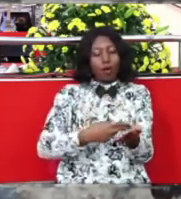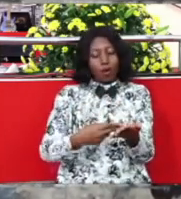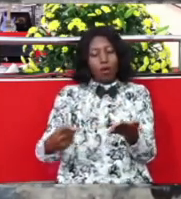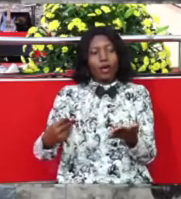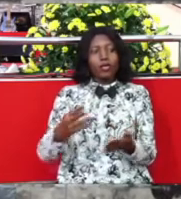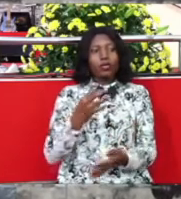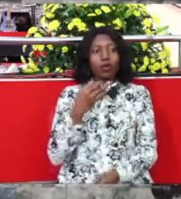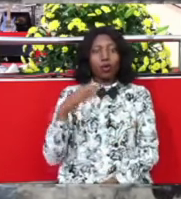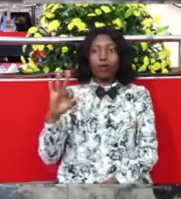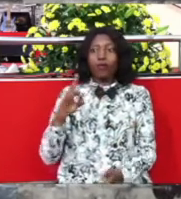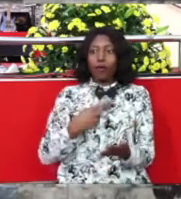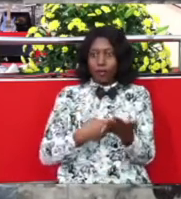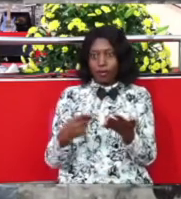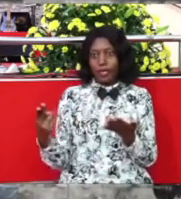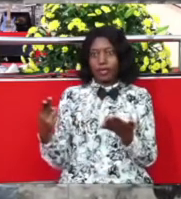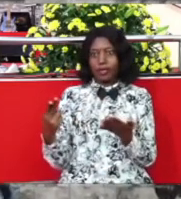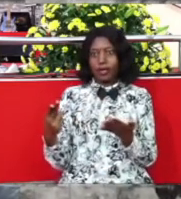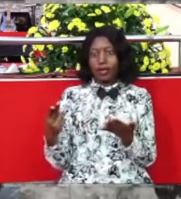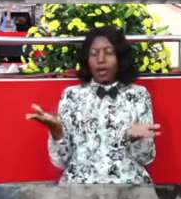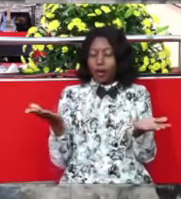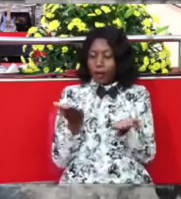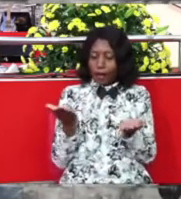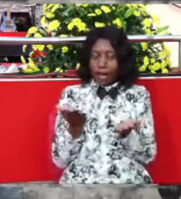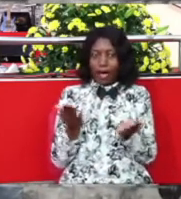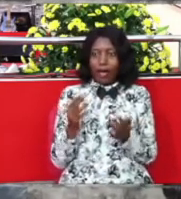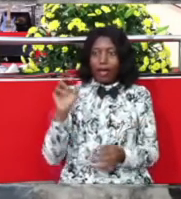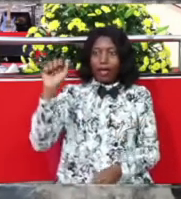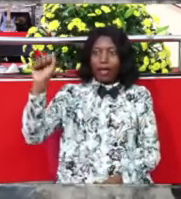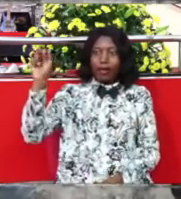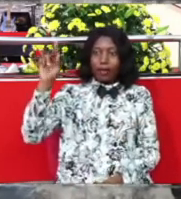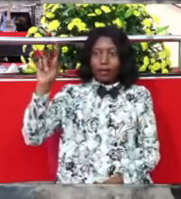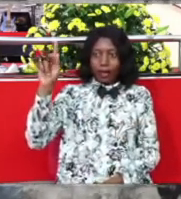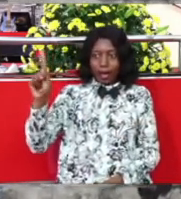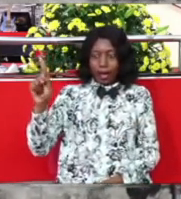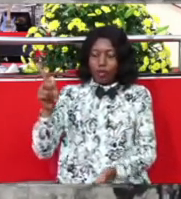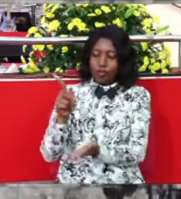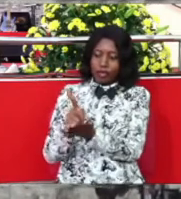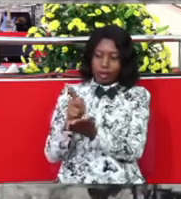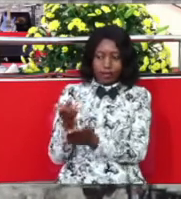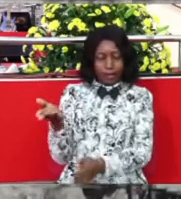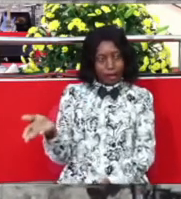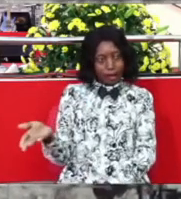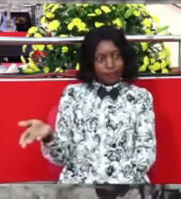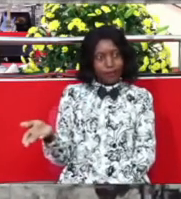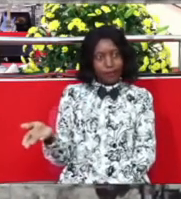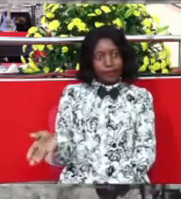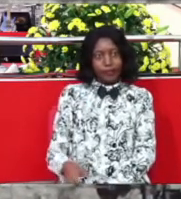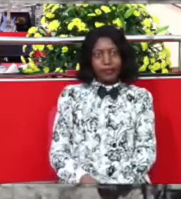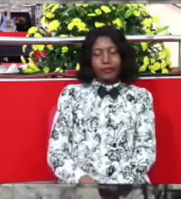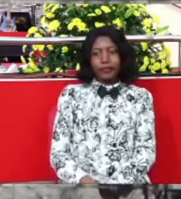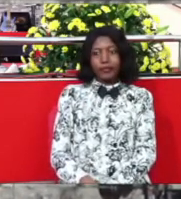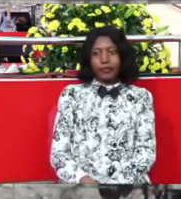panaitwa patakatifu pa watakatifu. Where the Ark of the Covenant was resting. Ambalo ile ark ama